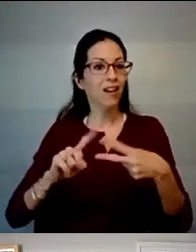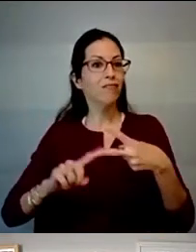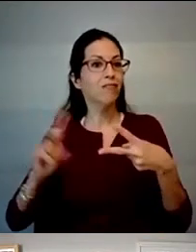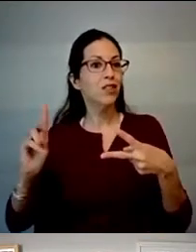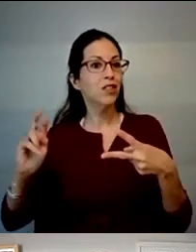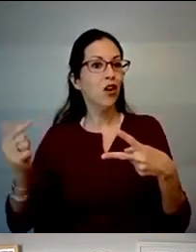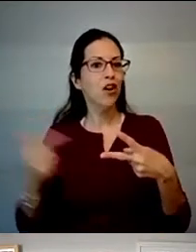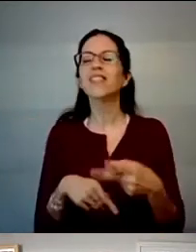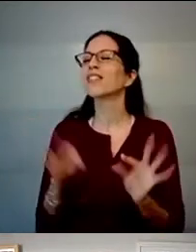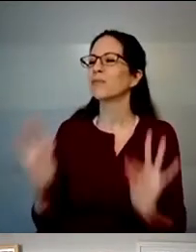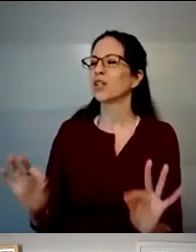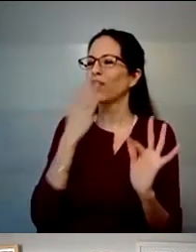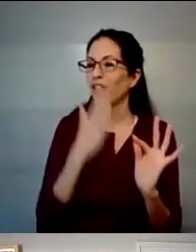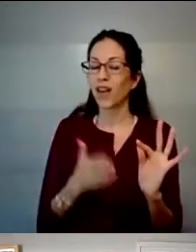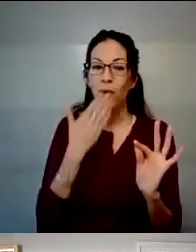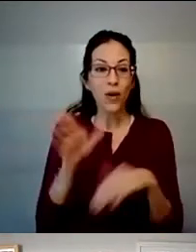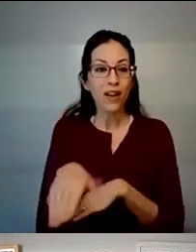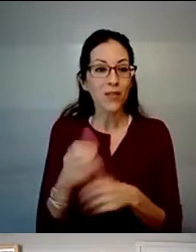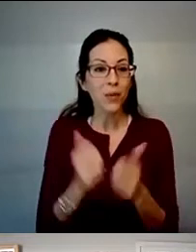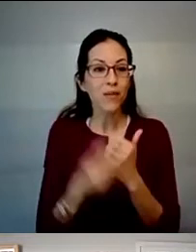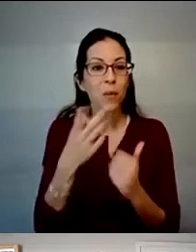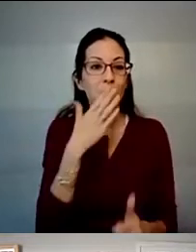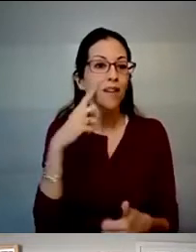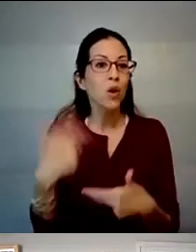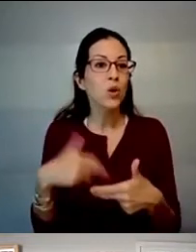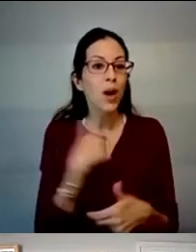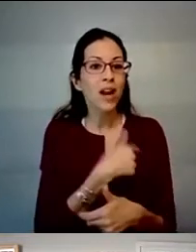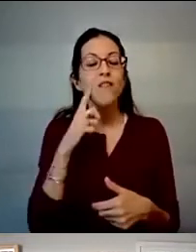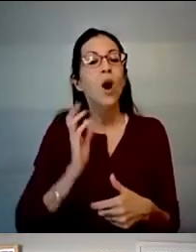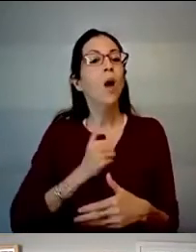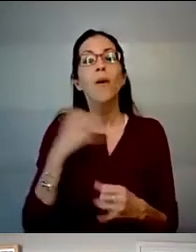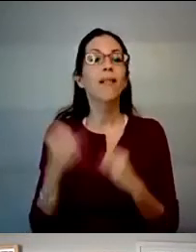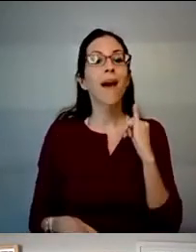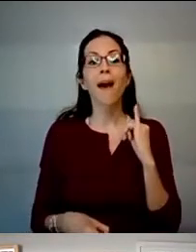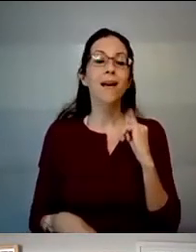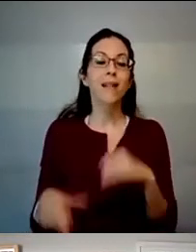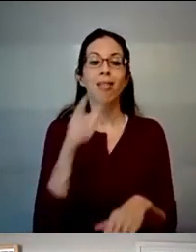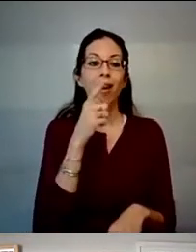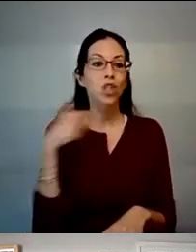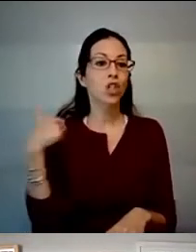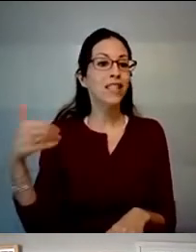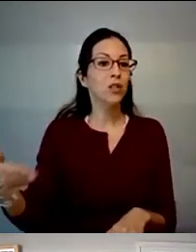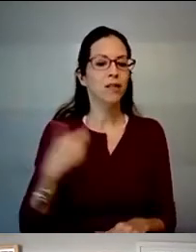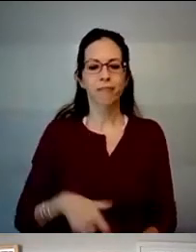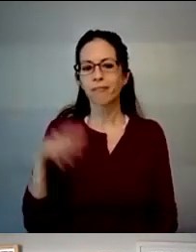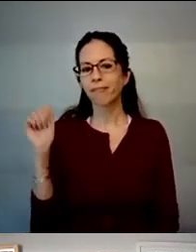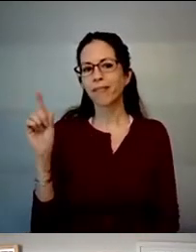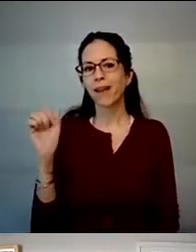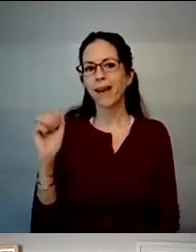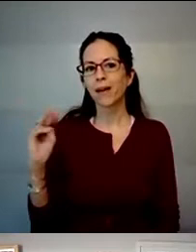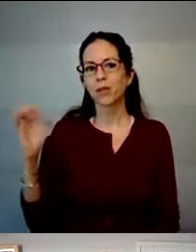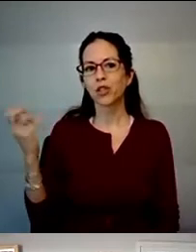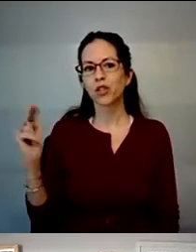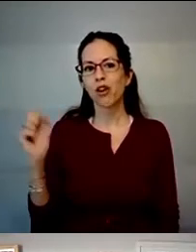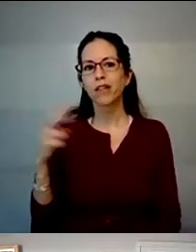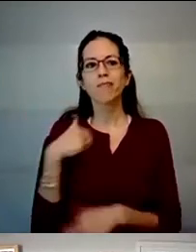thanks Charity. Good afternoon, everybody. Thanks for joining us for the last of the luncheon series. I'm Adam Johnson. I head up the